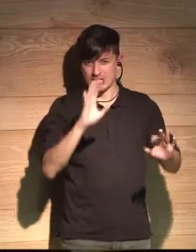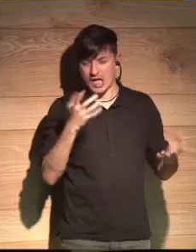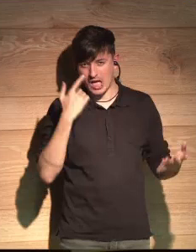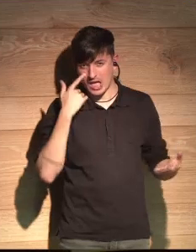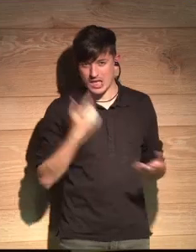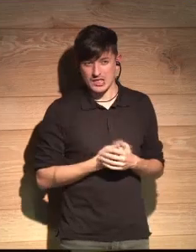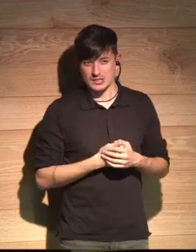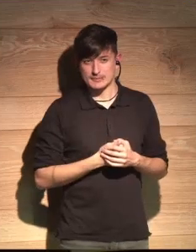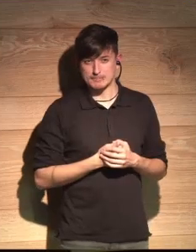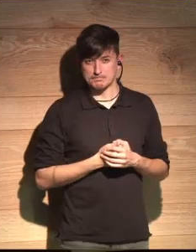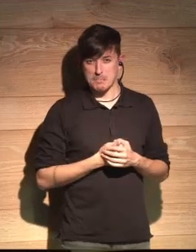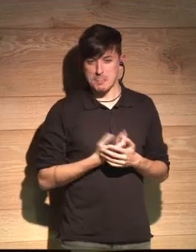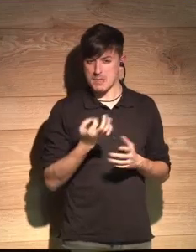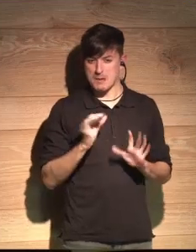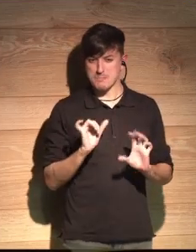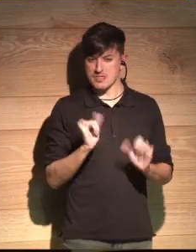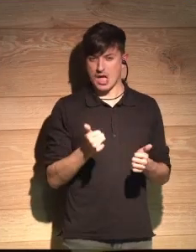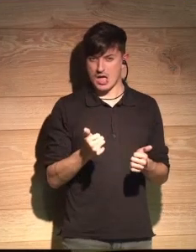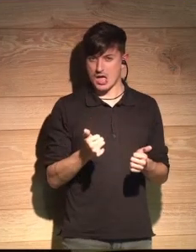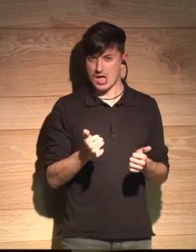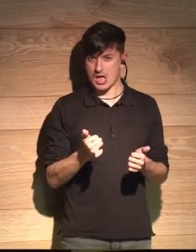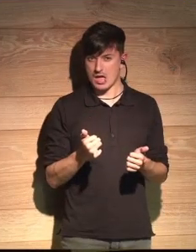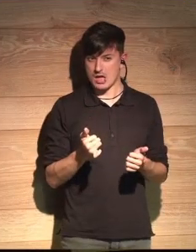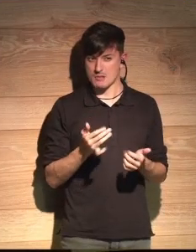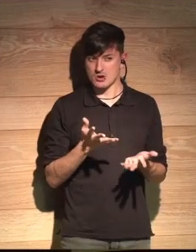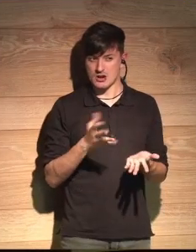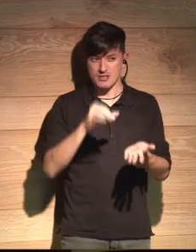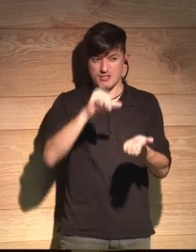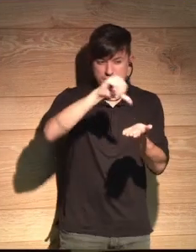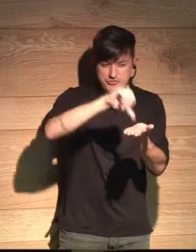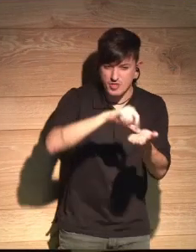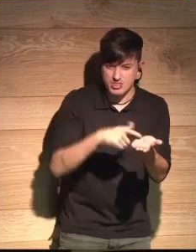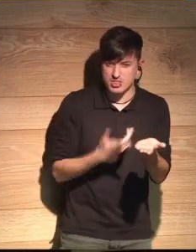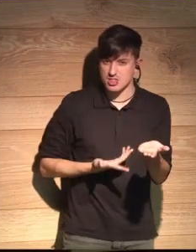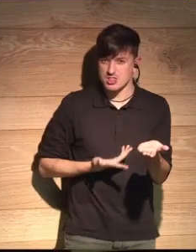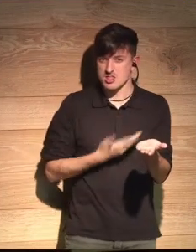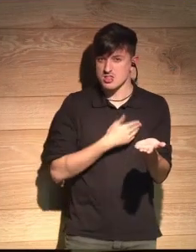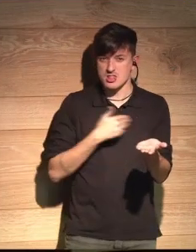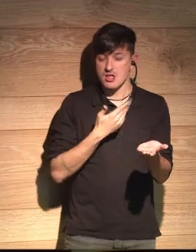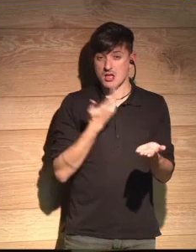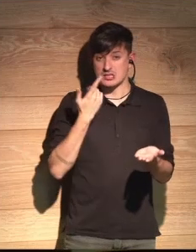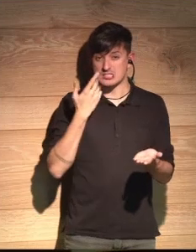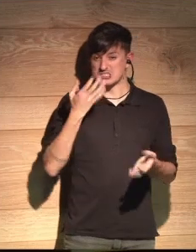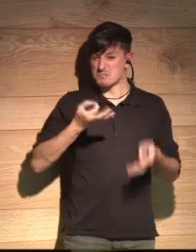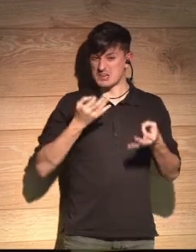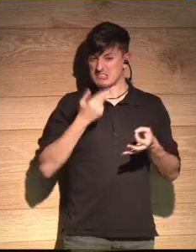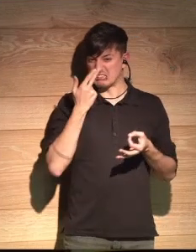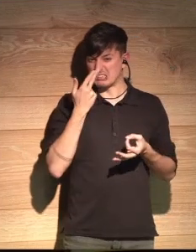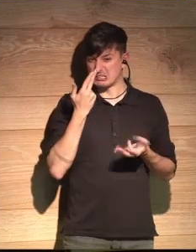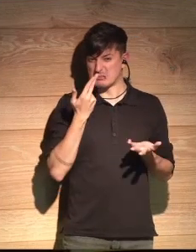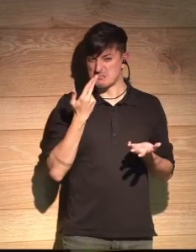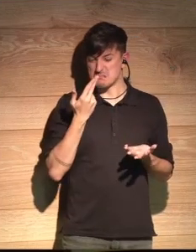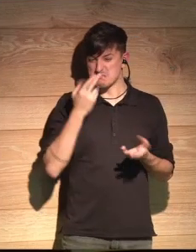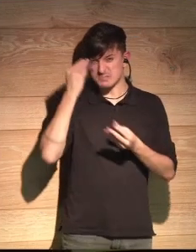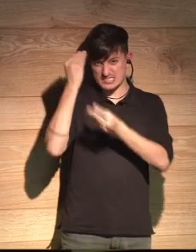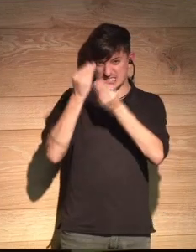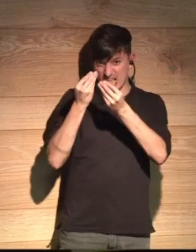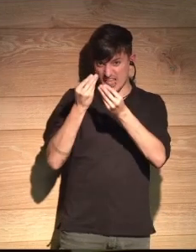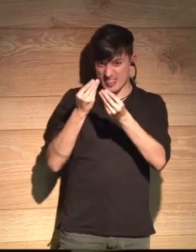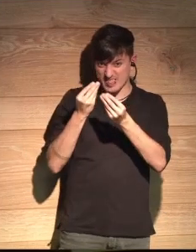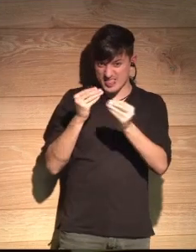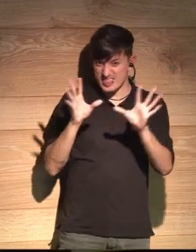you, because I know that you're working on this, Carlo. Yes, I think that it is always interesting to think